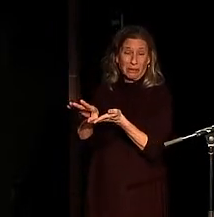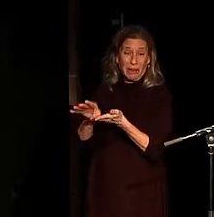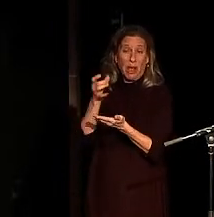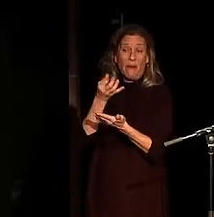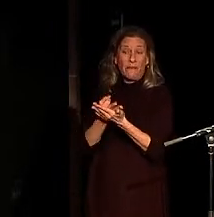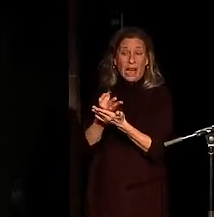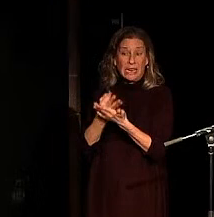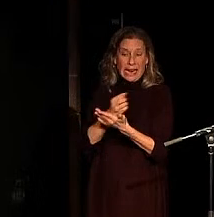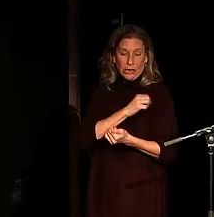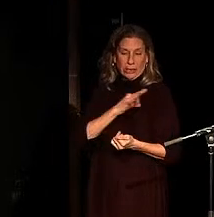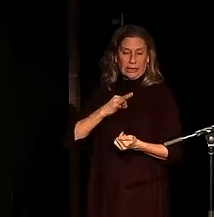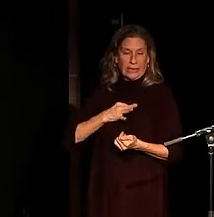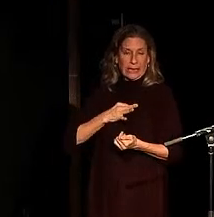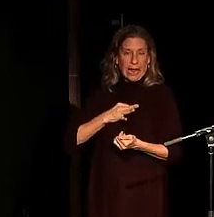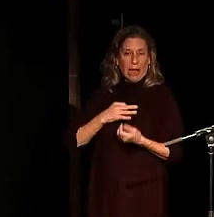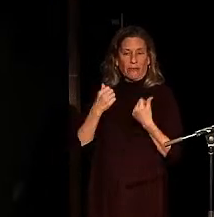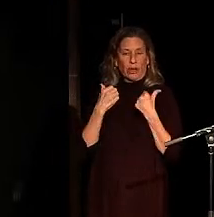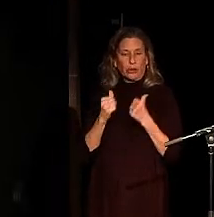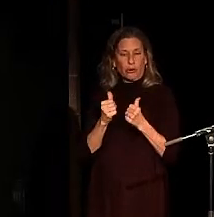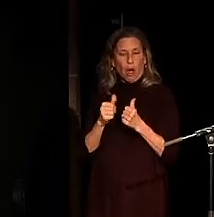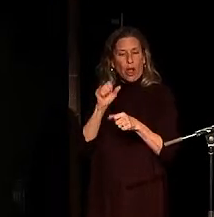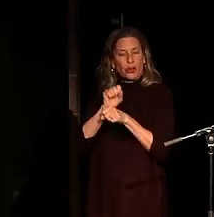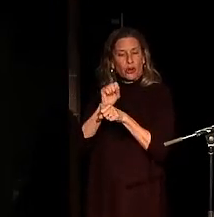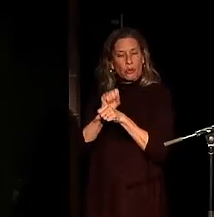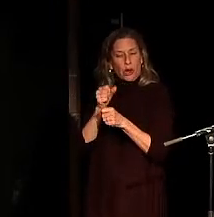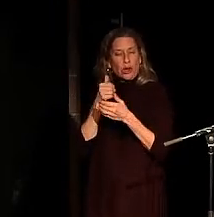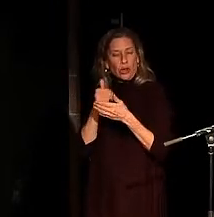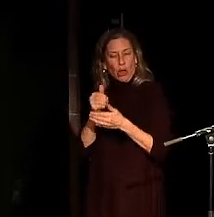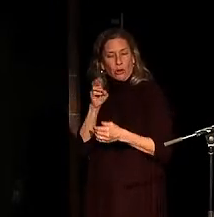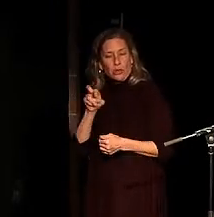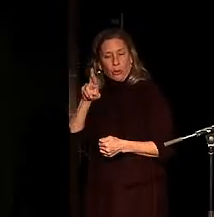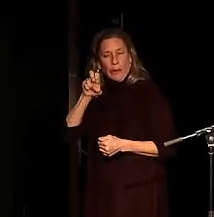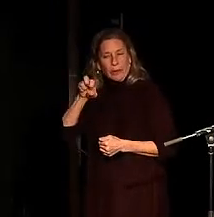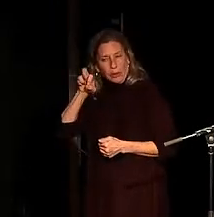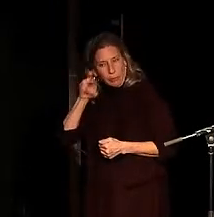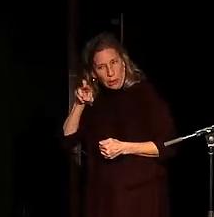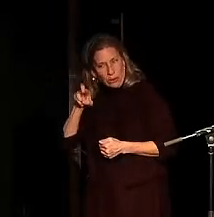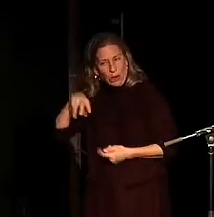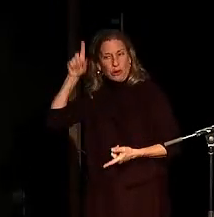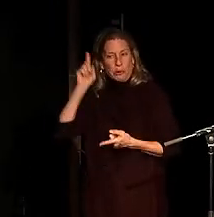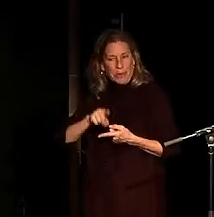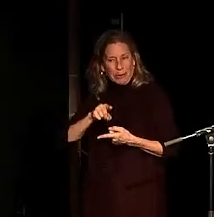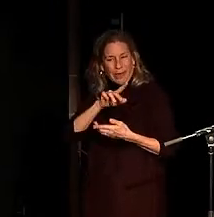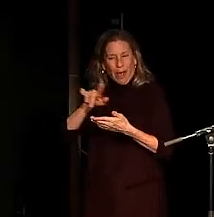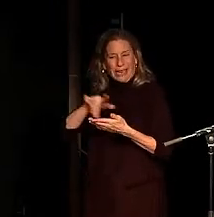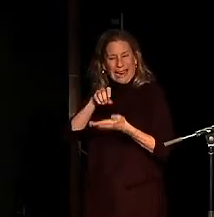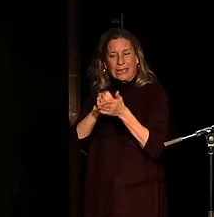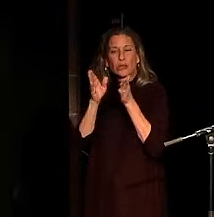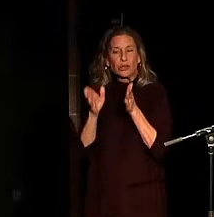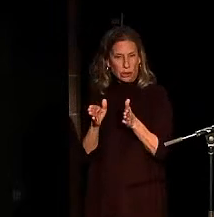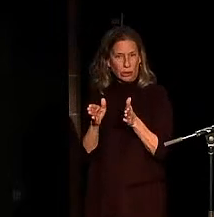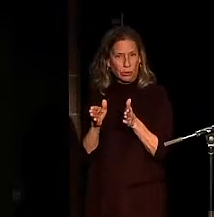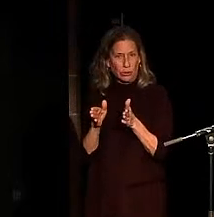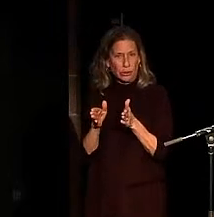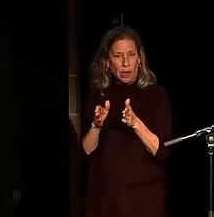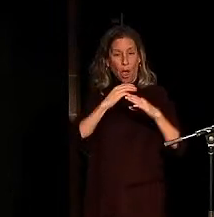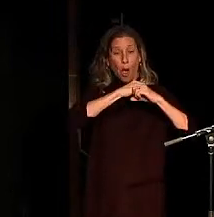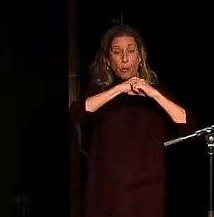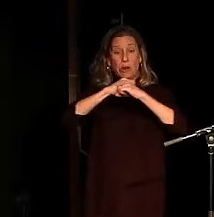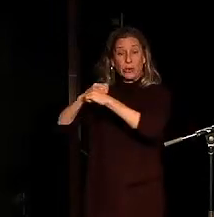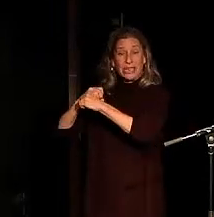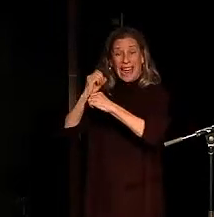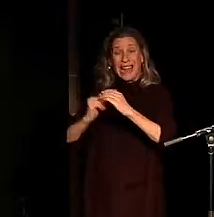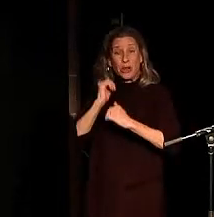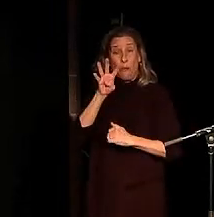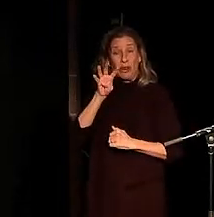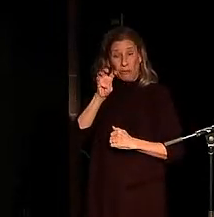work closely with Bursa staff to minimize the number of students being canceled. We were able to protect over